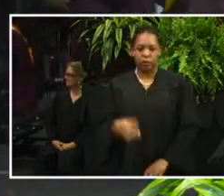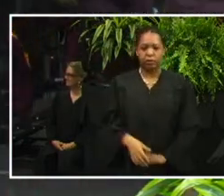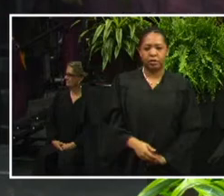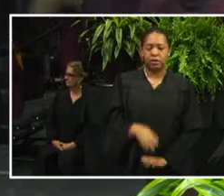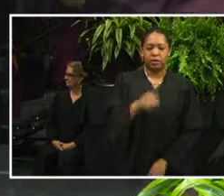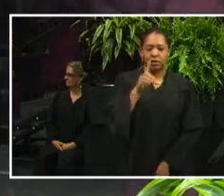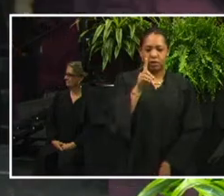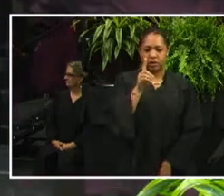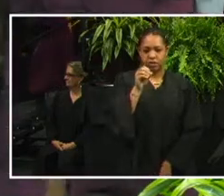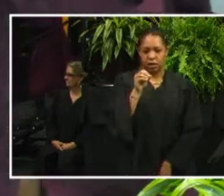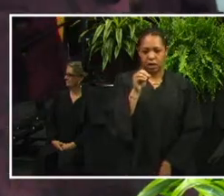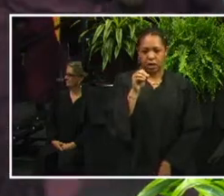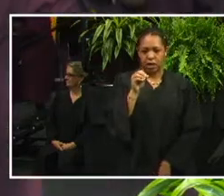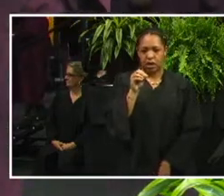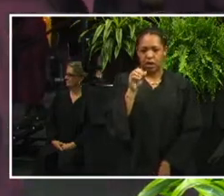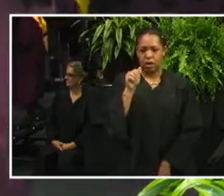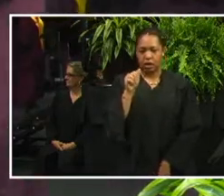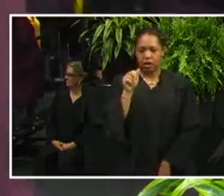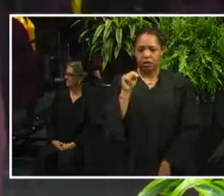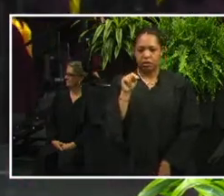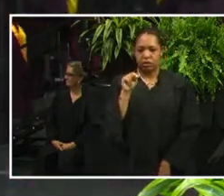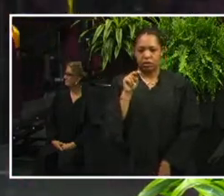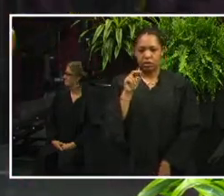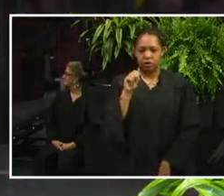Donisha Takira Edith Grant.